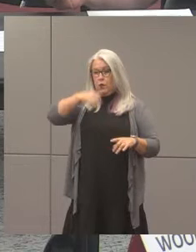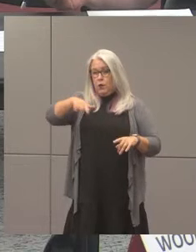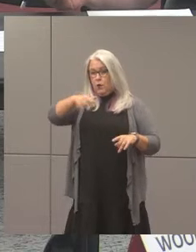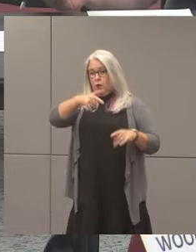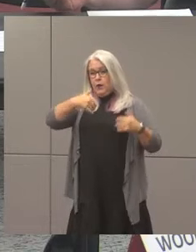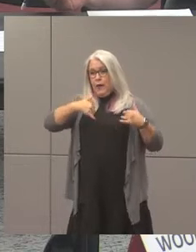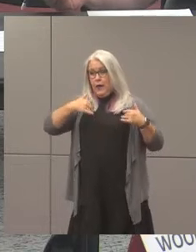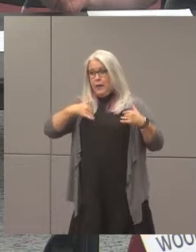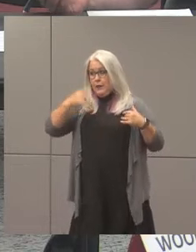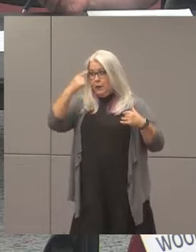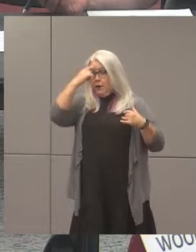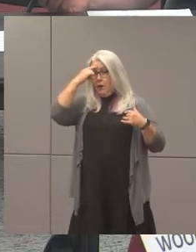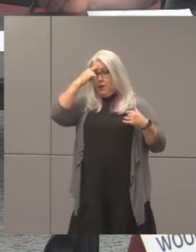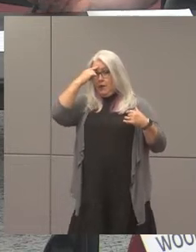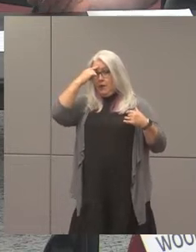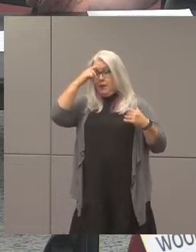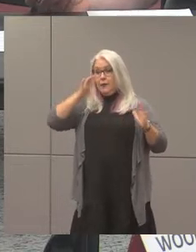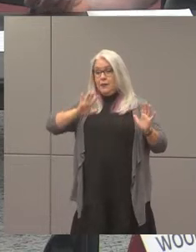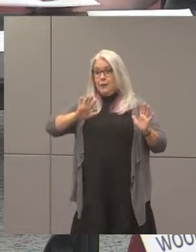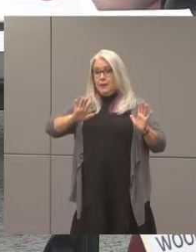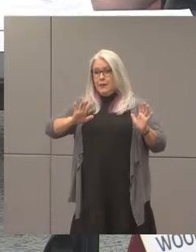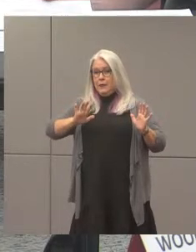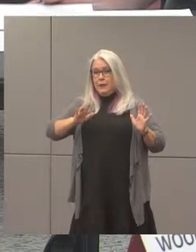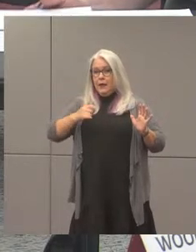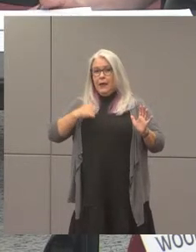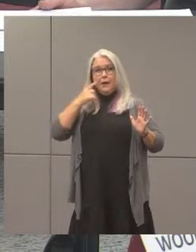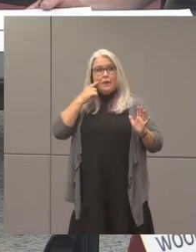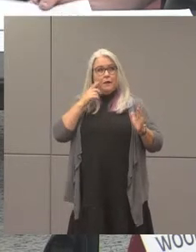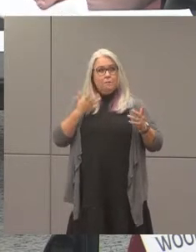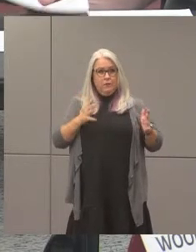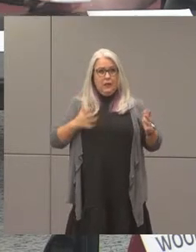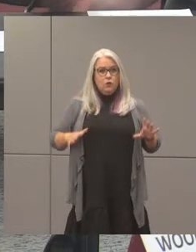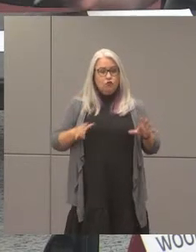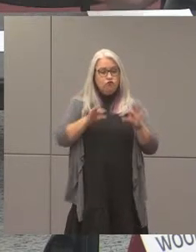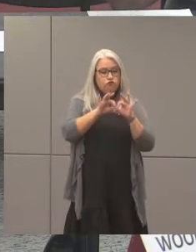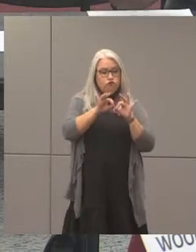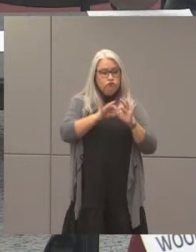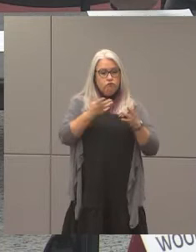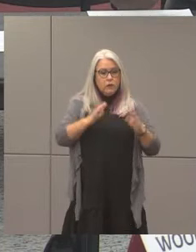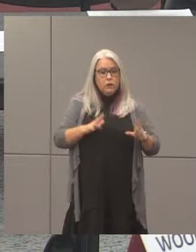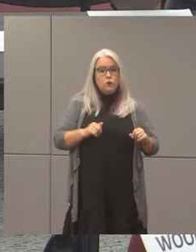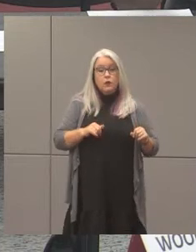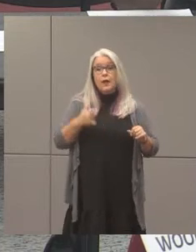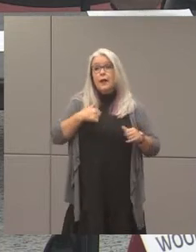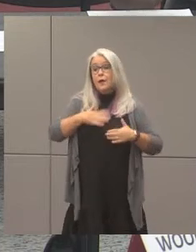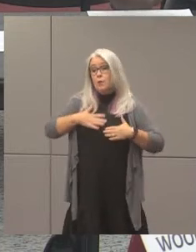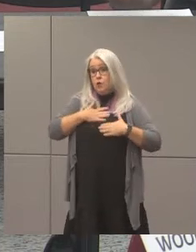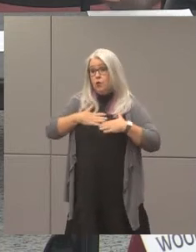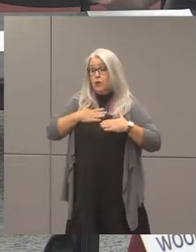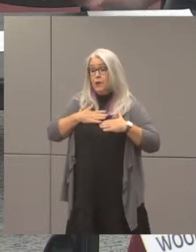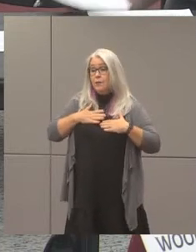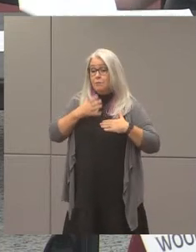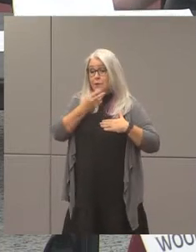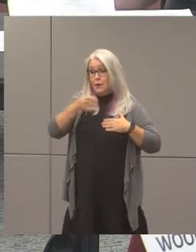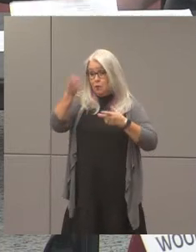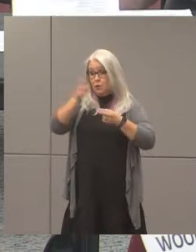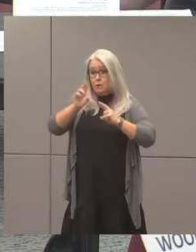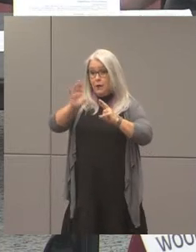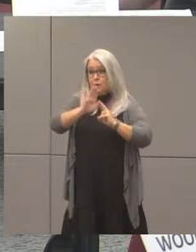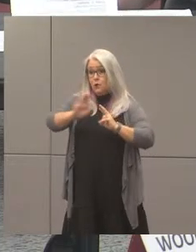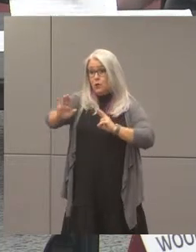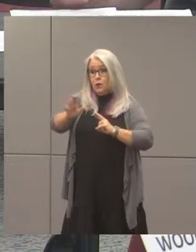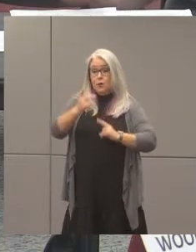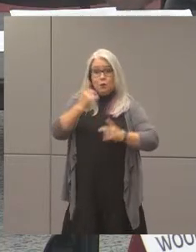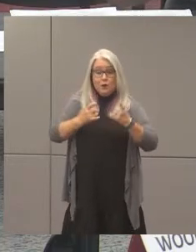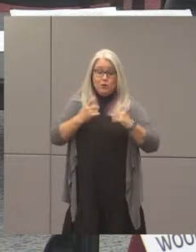and I was cutting you off. Yeah, I think I made my comment. I just, and I appreciate and respect your questions. I